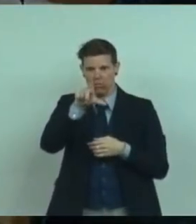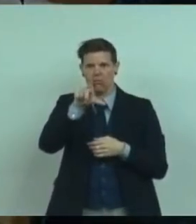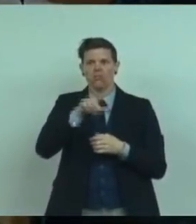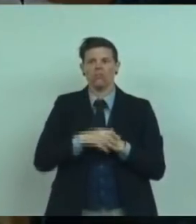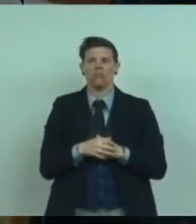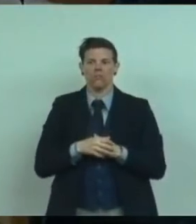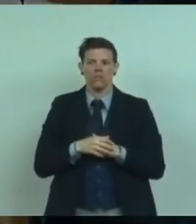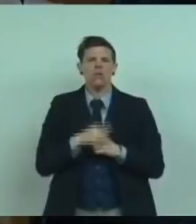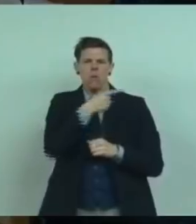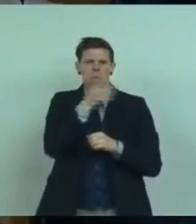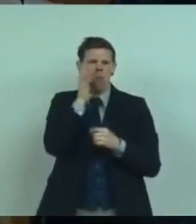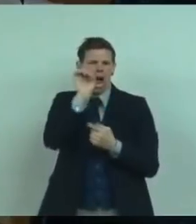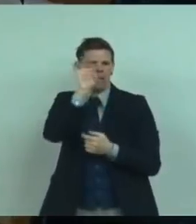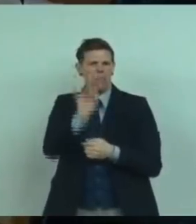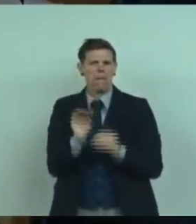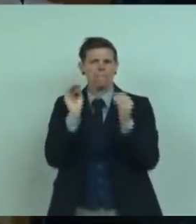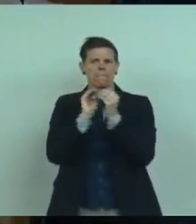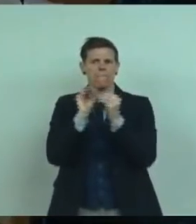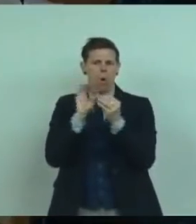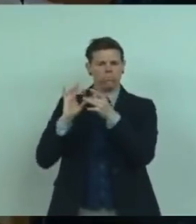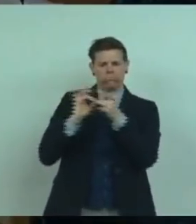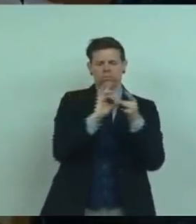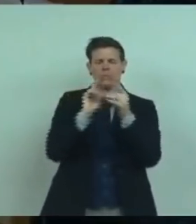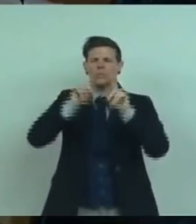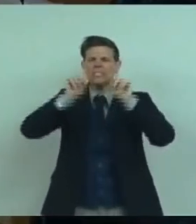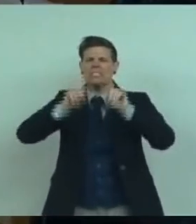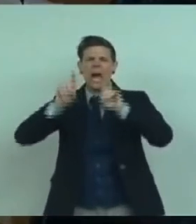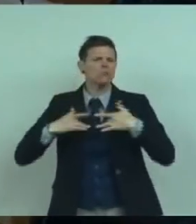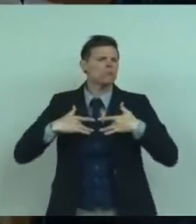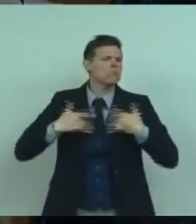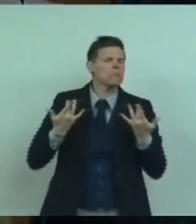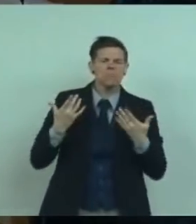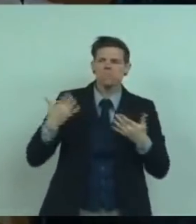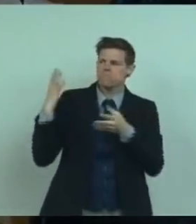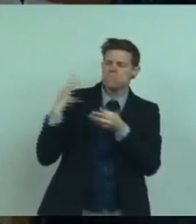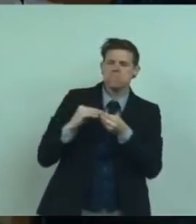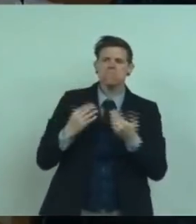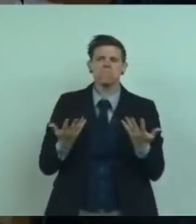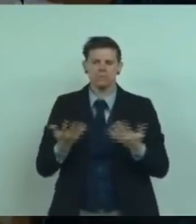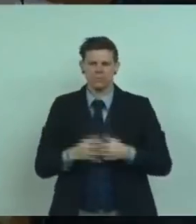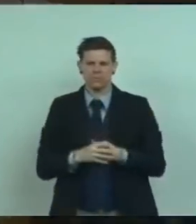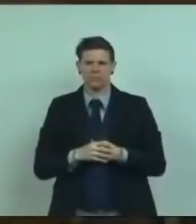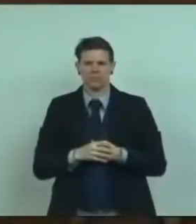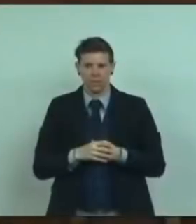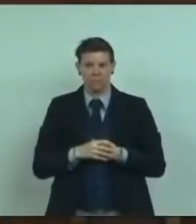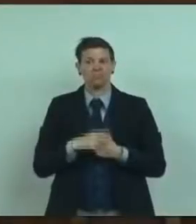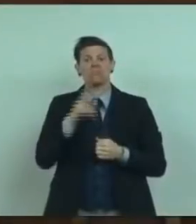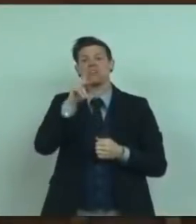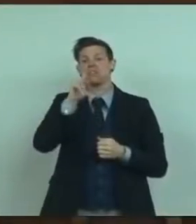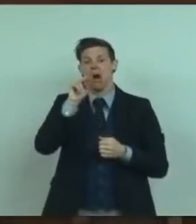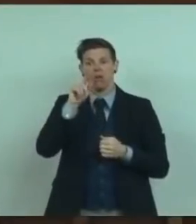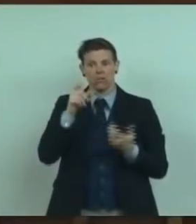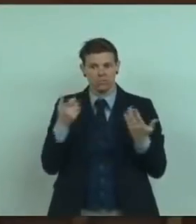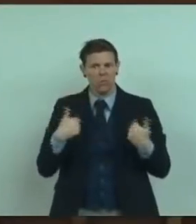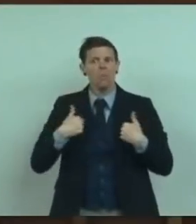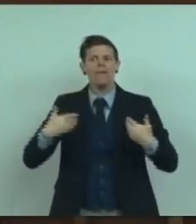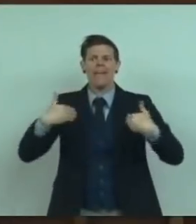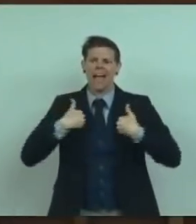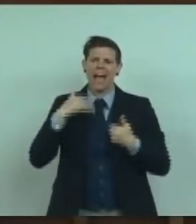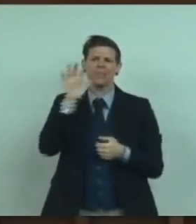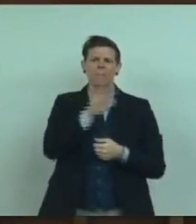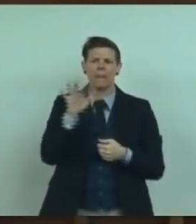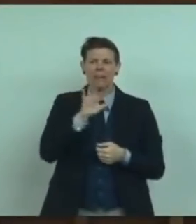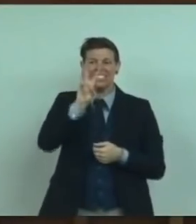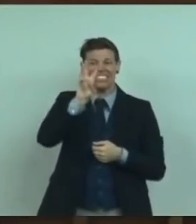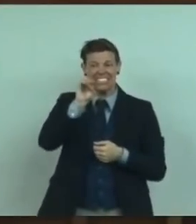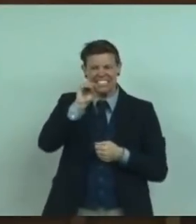Kunkel, and we have, as you know, 60 sites that are established to conduct testing all around the